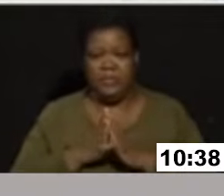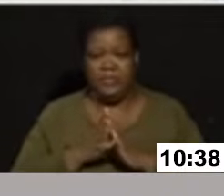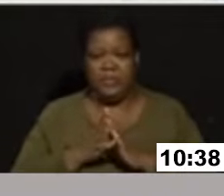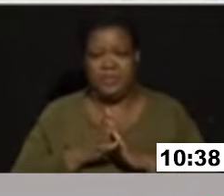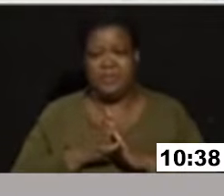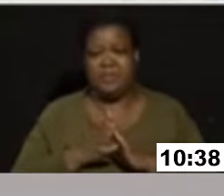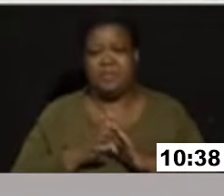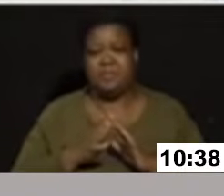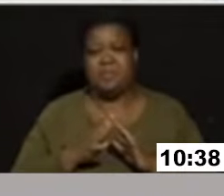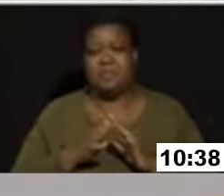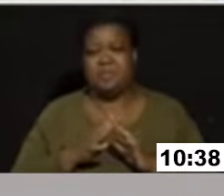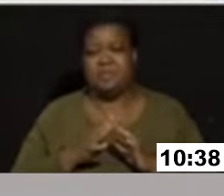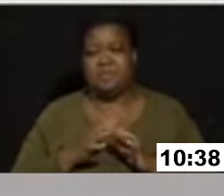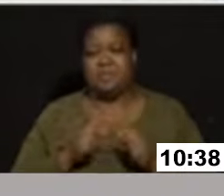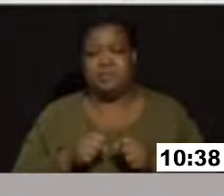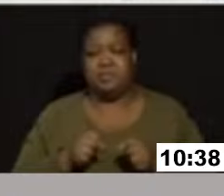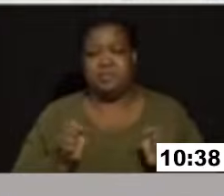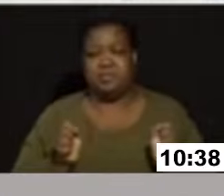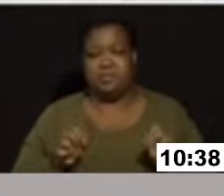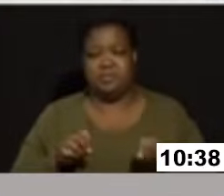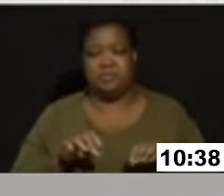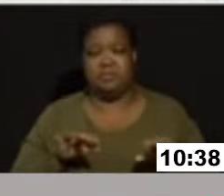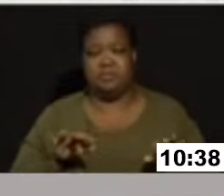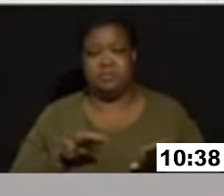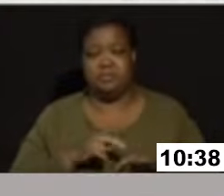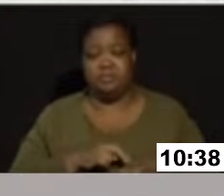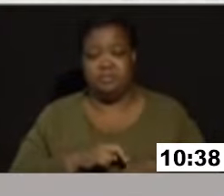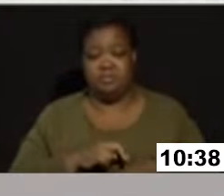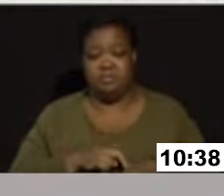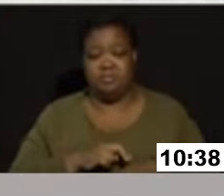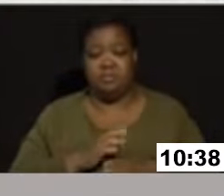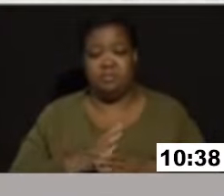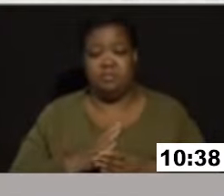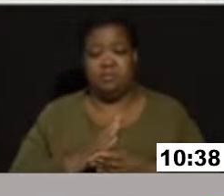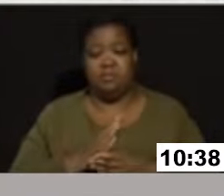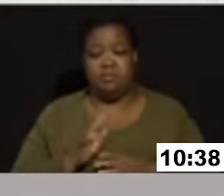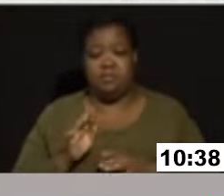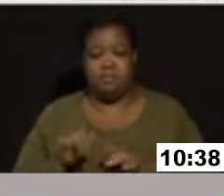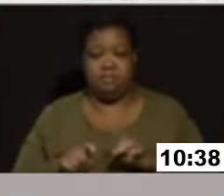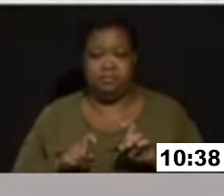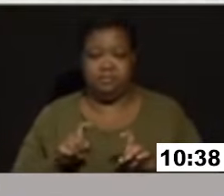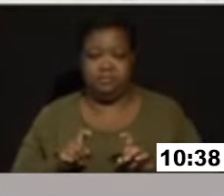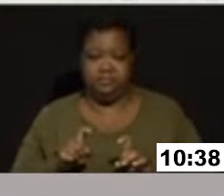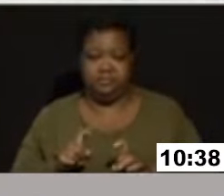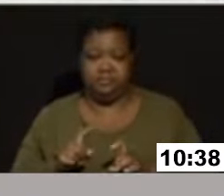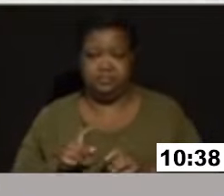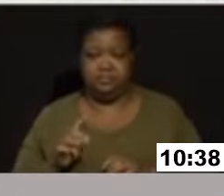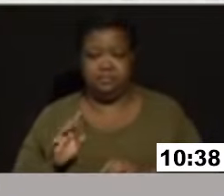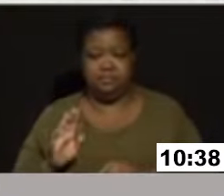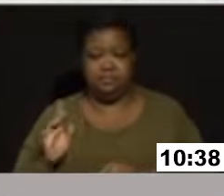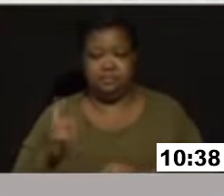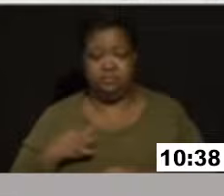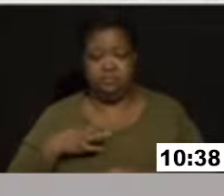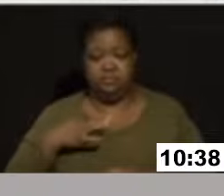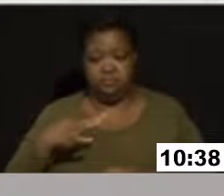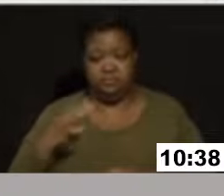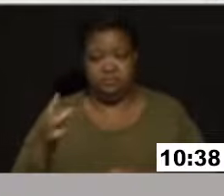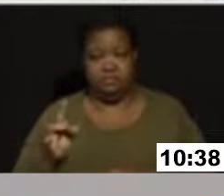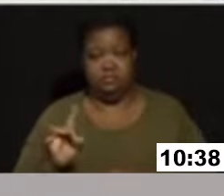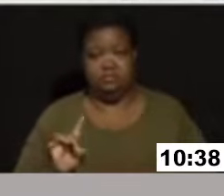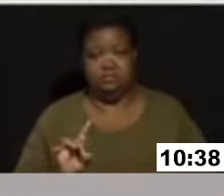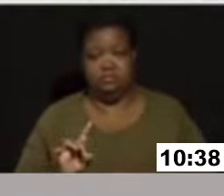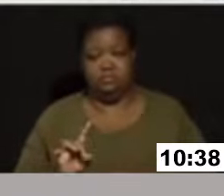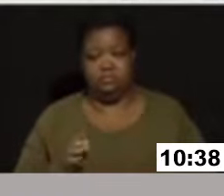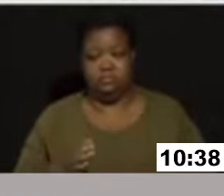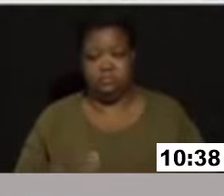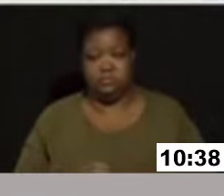required is that to obtain the right to cross-examine, you must bring yourself within the rule. If you bring yourself within the